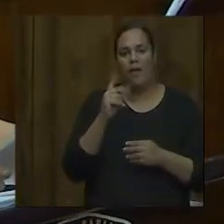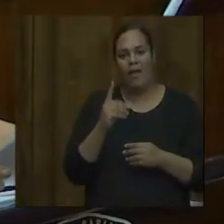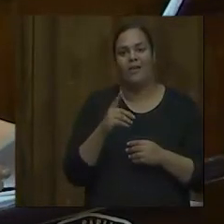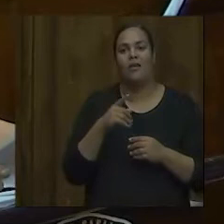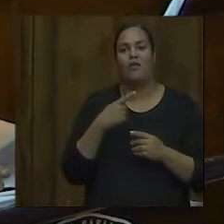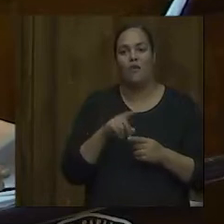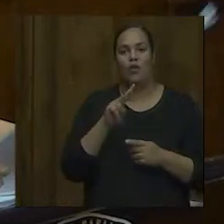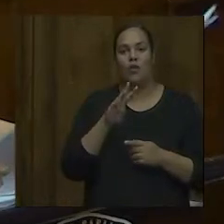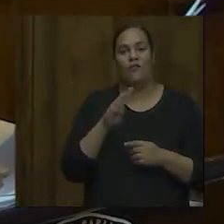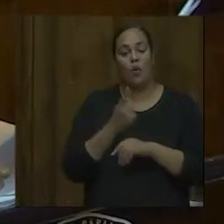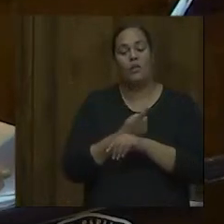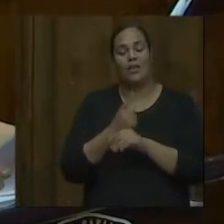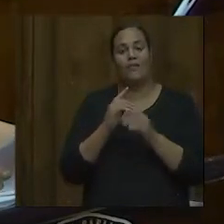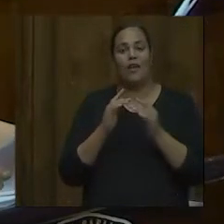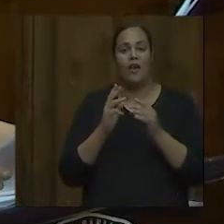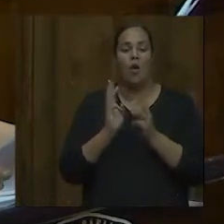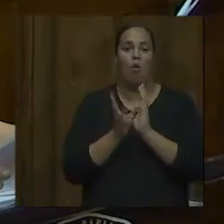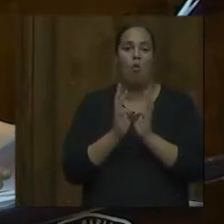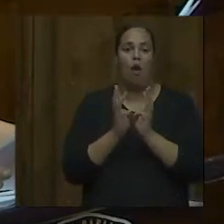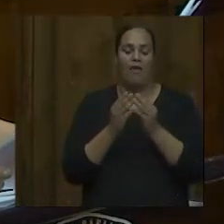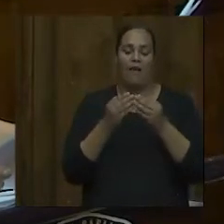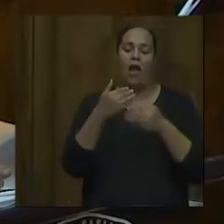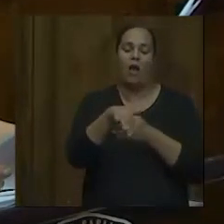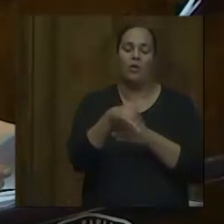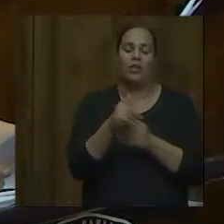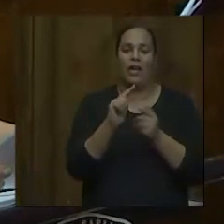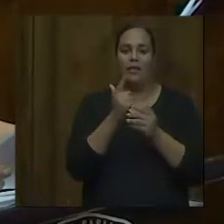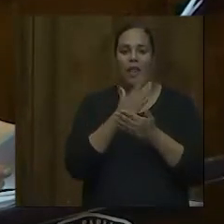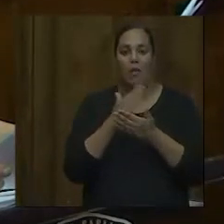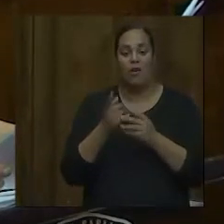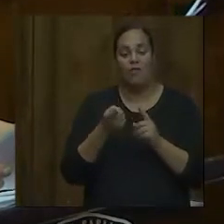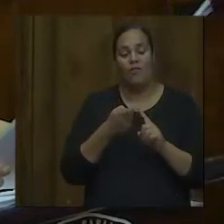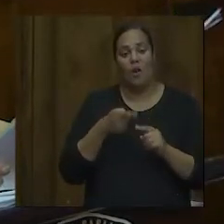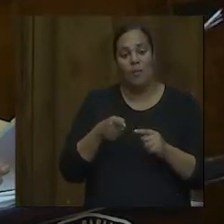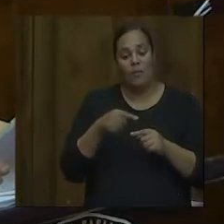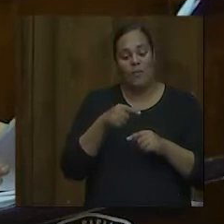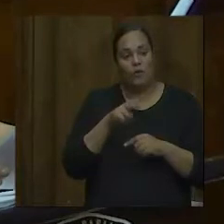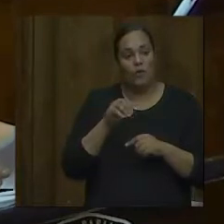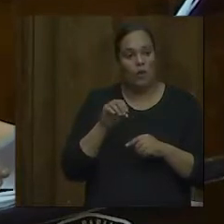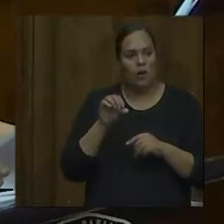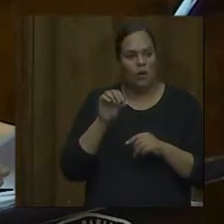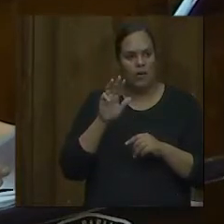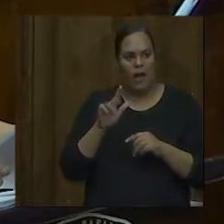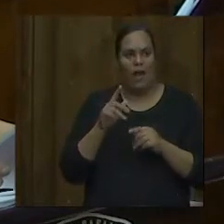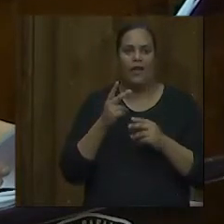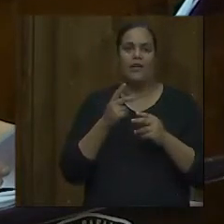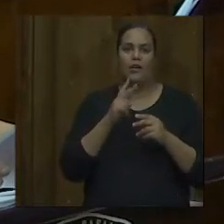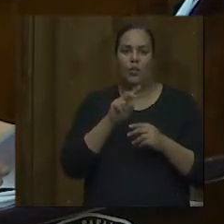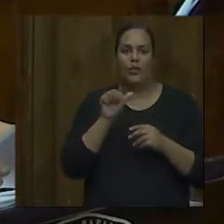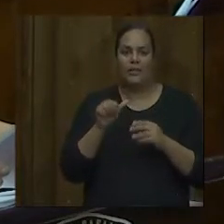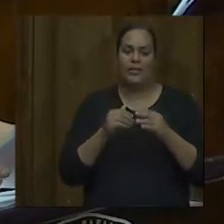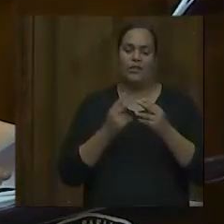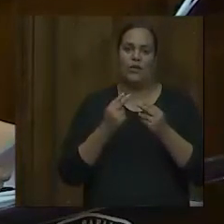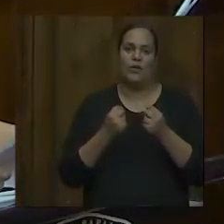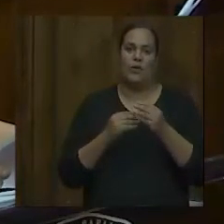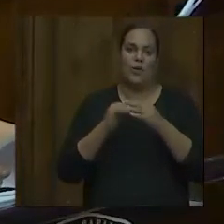have 24/7 Wi-Fi outside the library. Since 2009, 26 new libraries have been built. 17